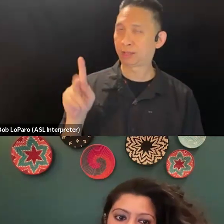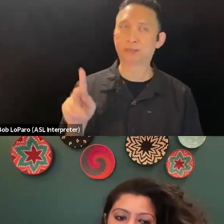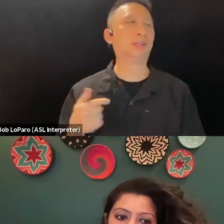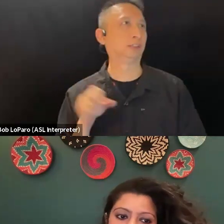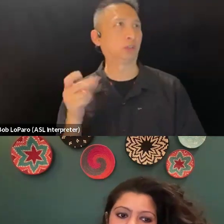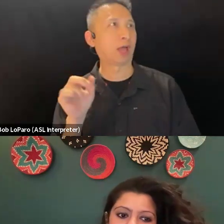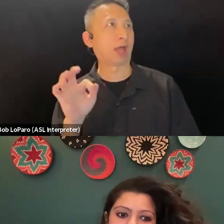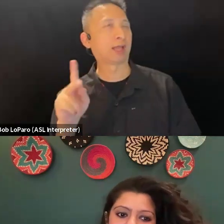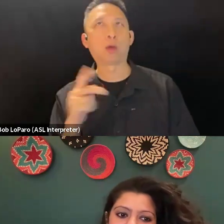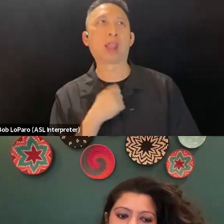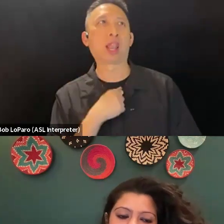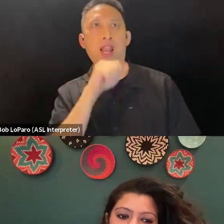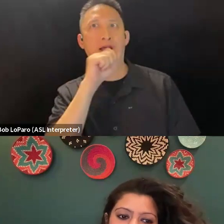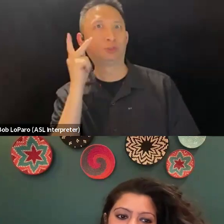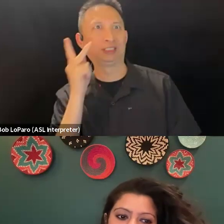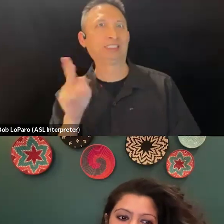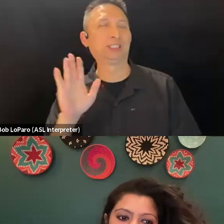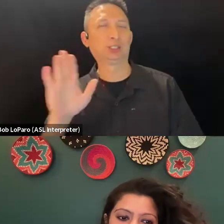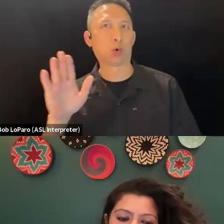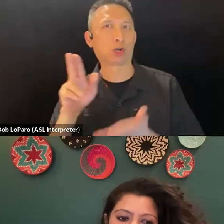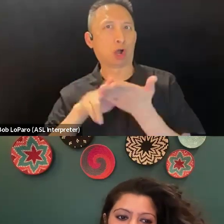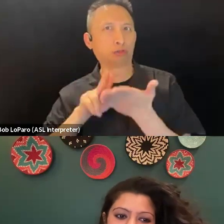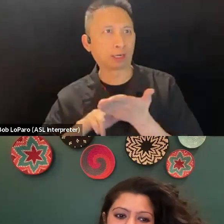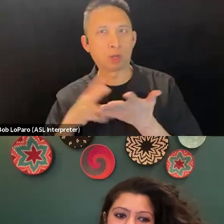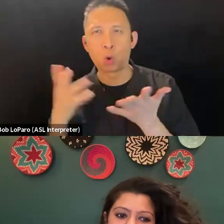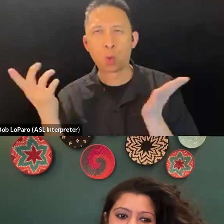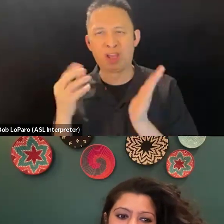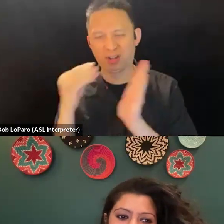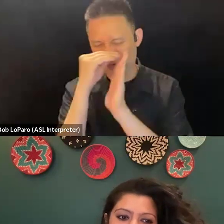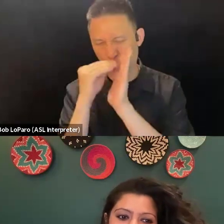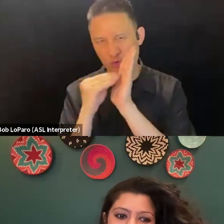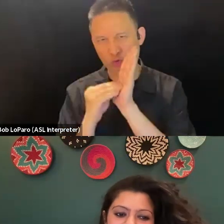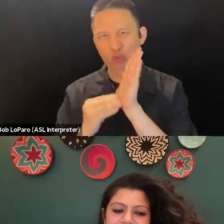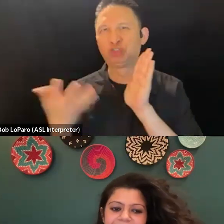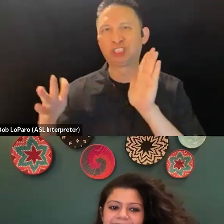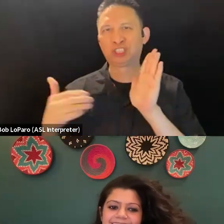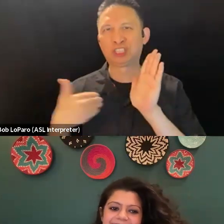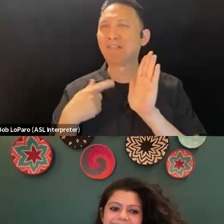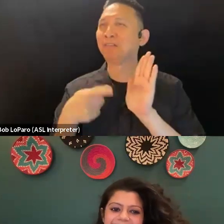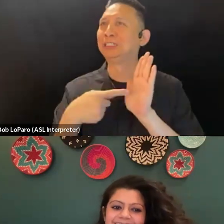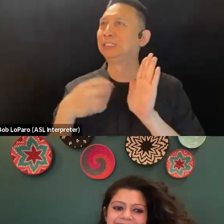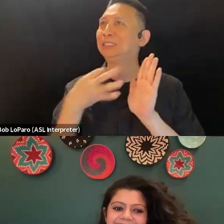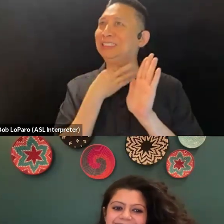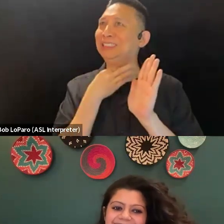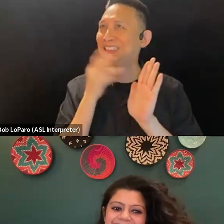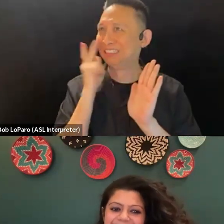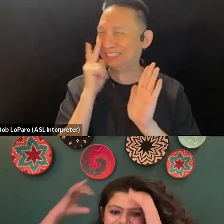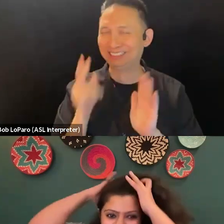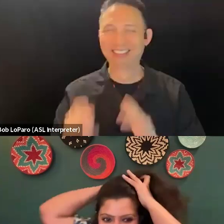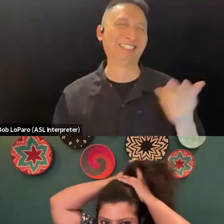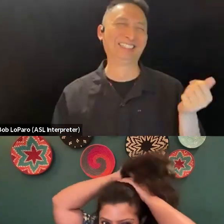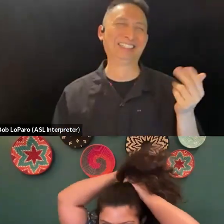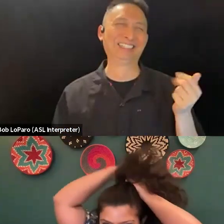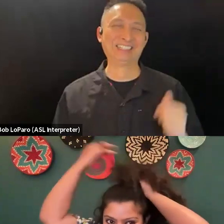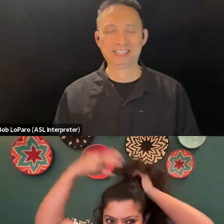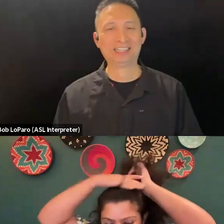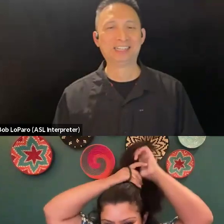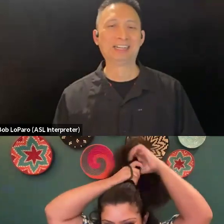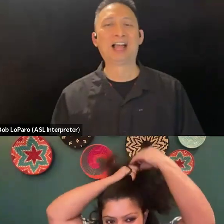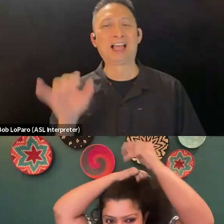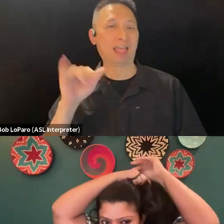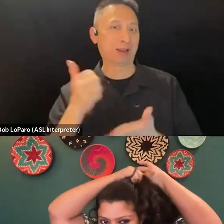stopgap form was just not for me. So I didn't want to initially take the full sort of leap. So what I did was that with